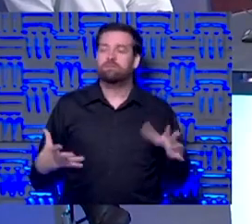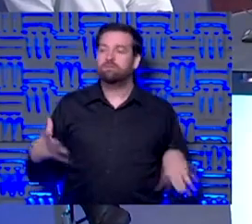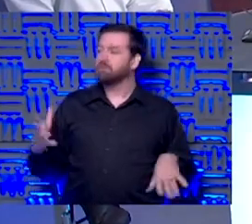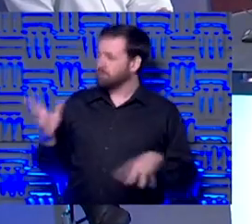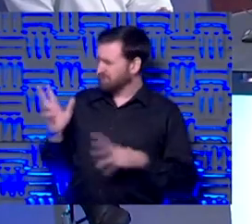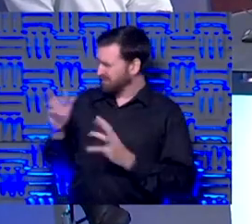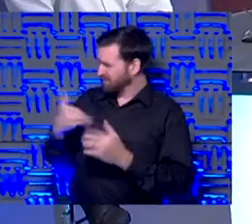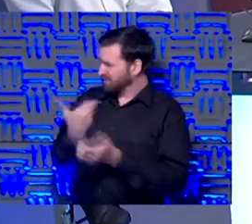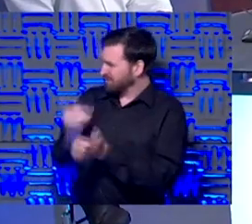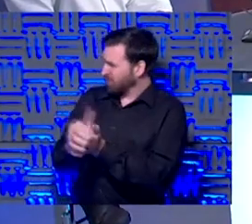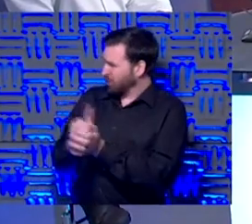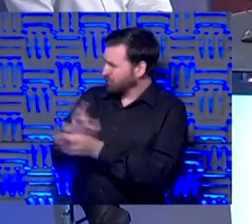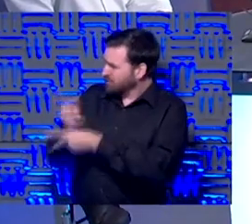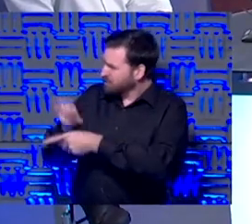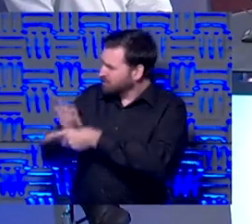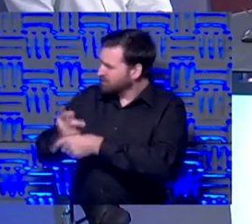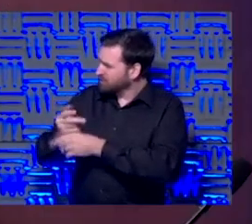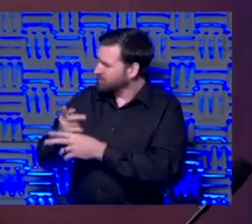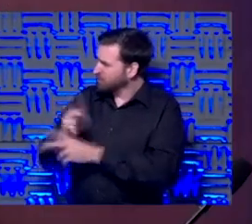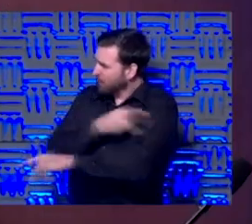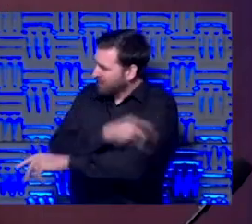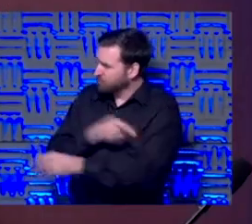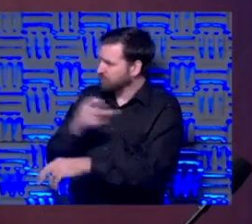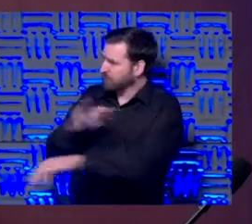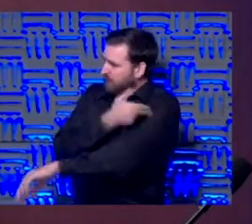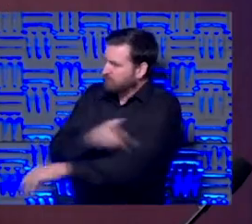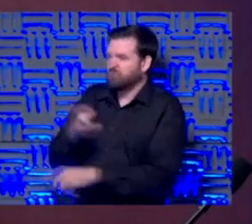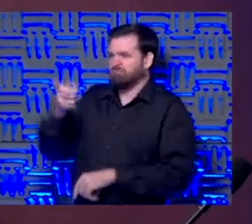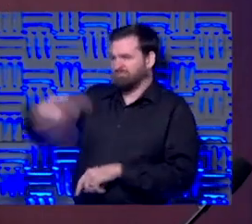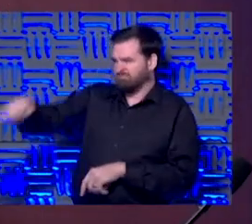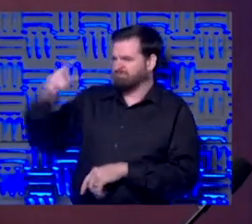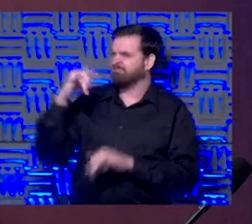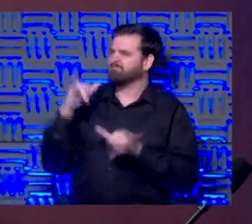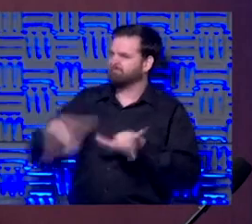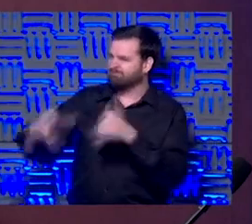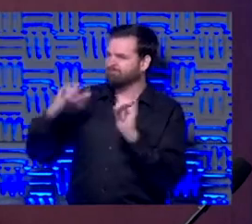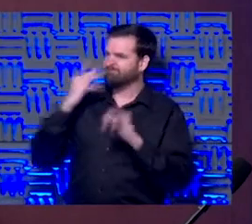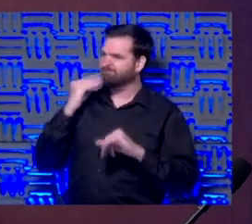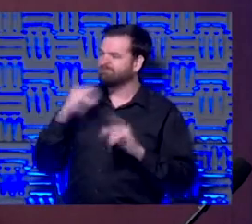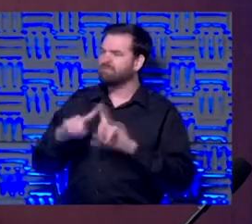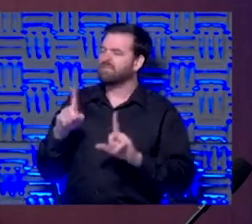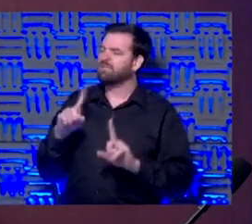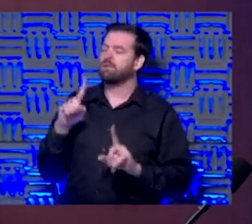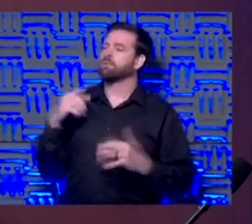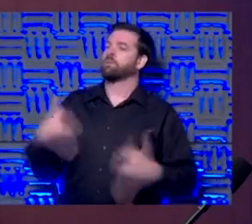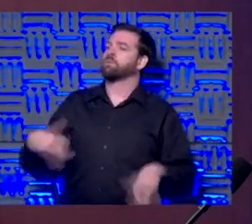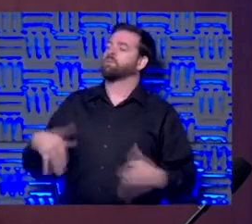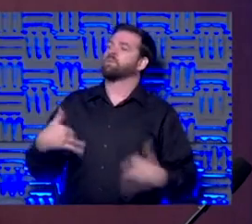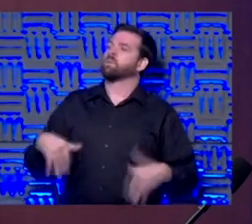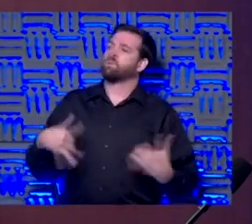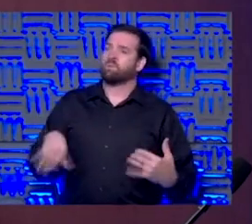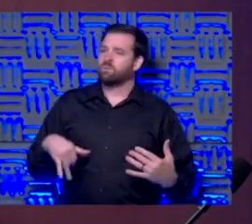the hospital, you know, it's actually, I mean, I know you all have as well, but it is striking how ill